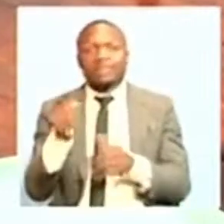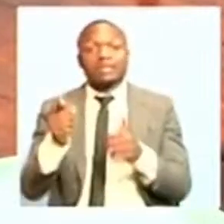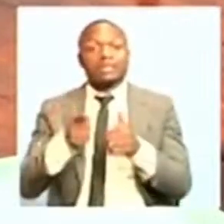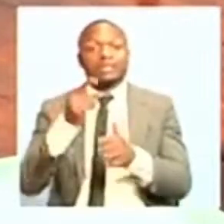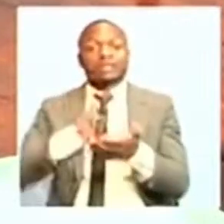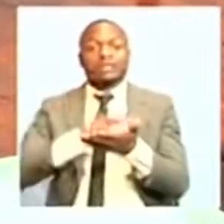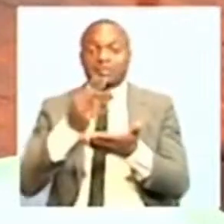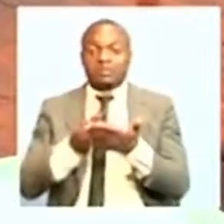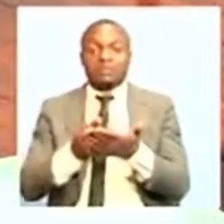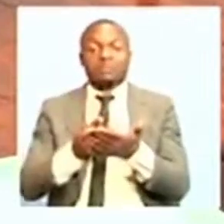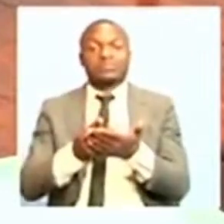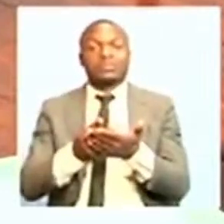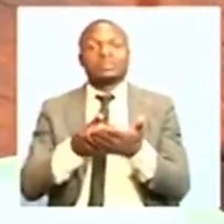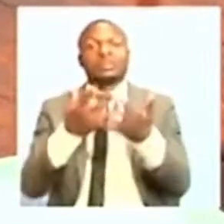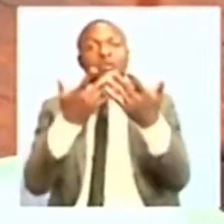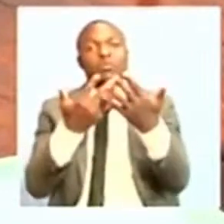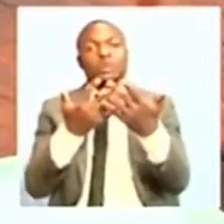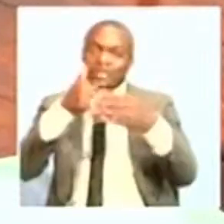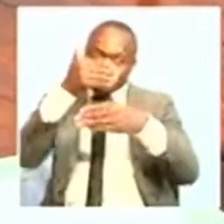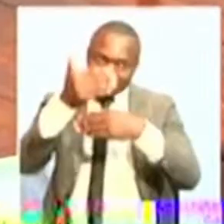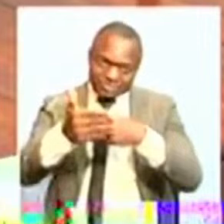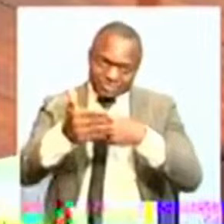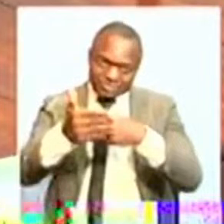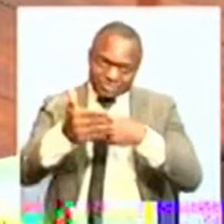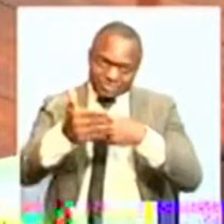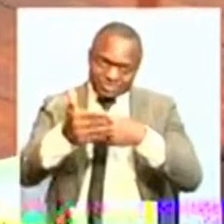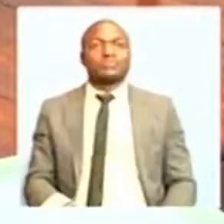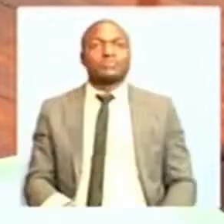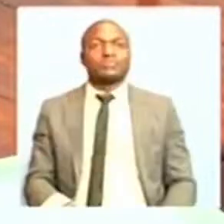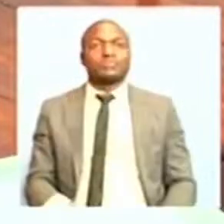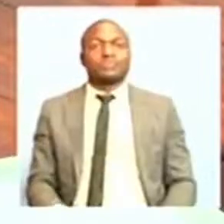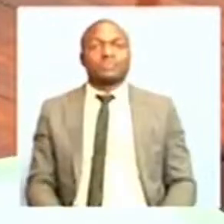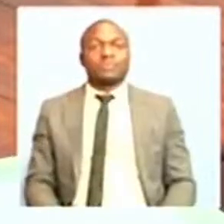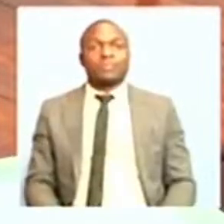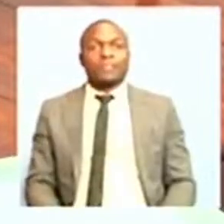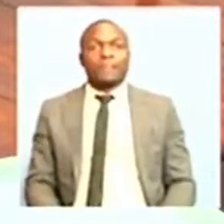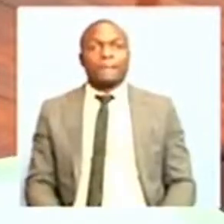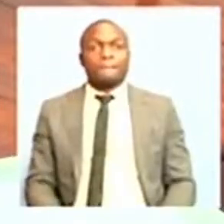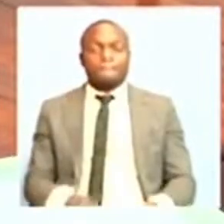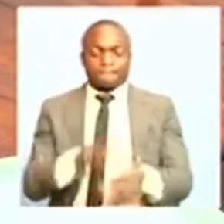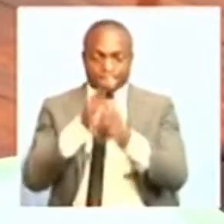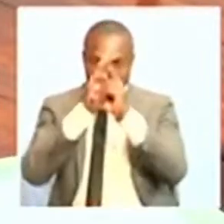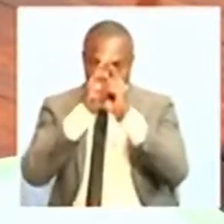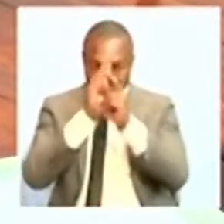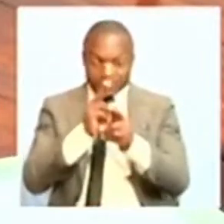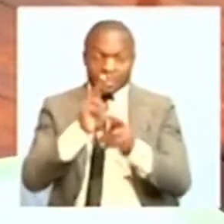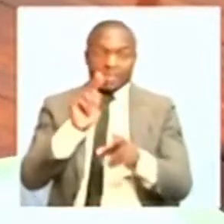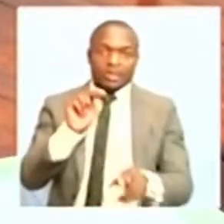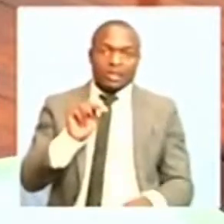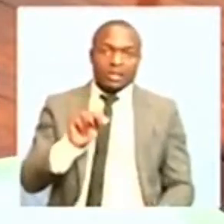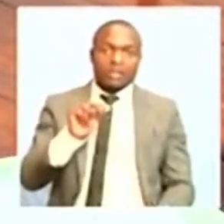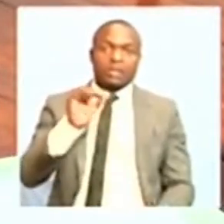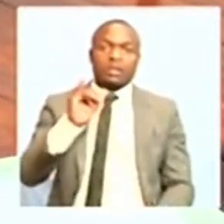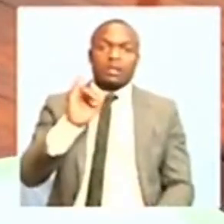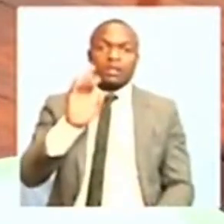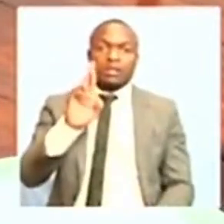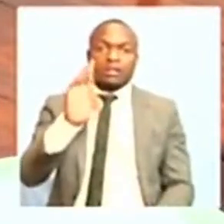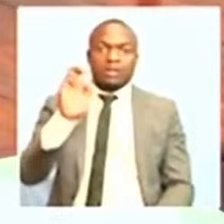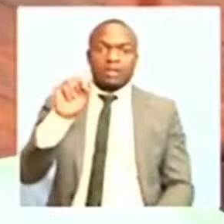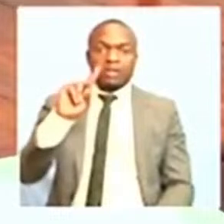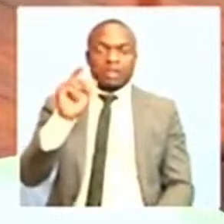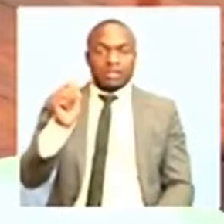already around there waiting. So questions in this order: Honorable Nyirenda, I saw your hand first, Honorable Mabumba,